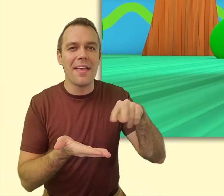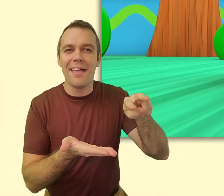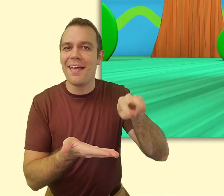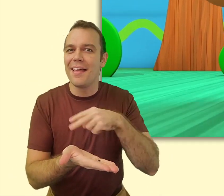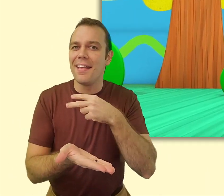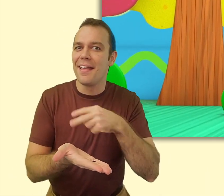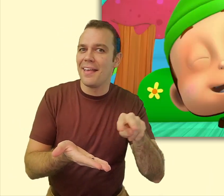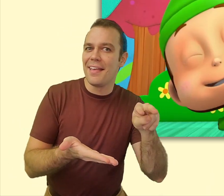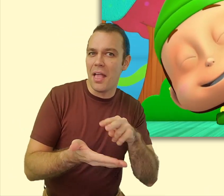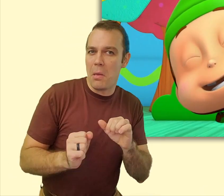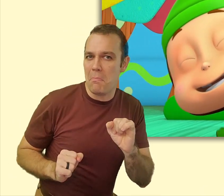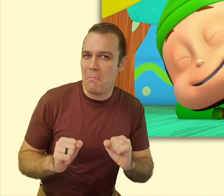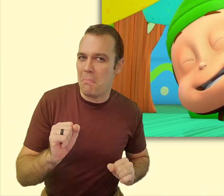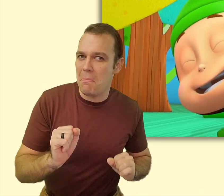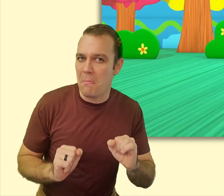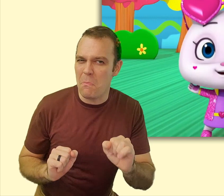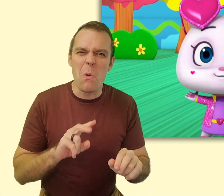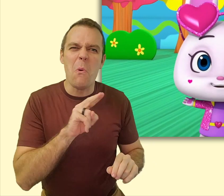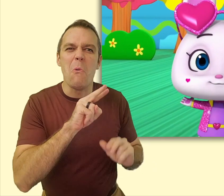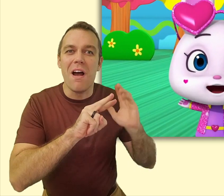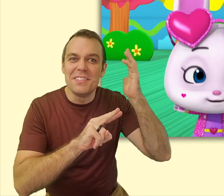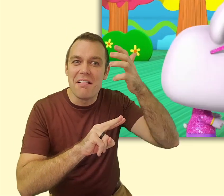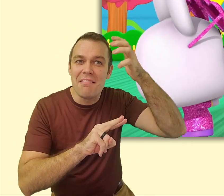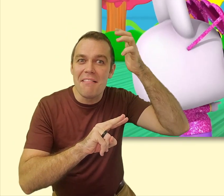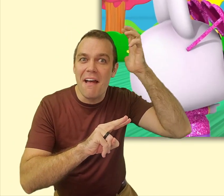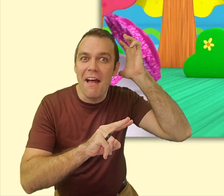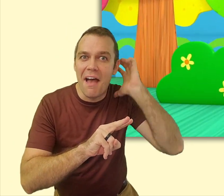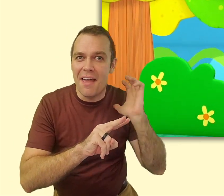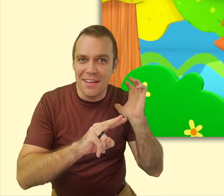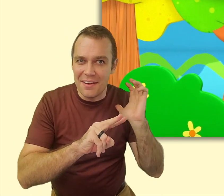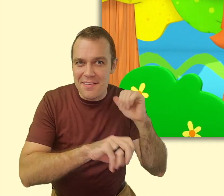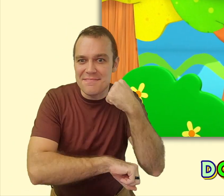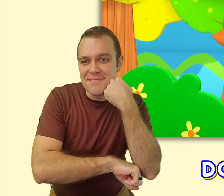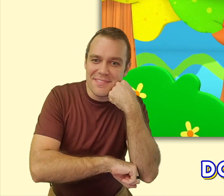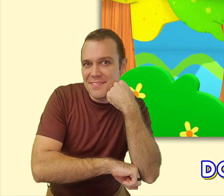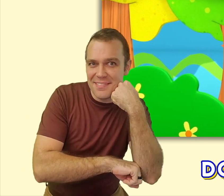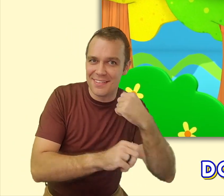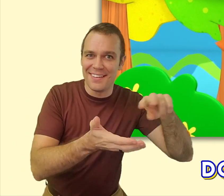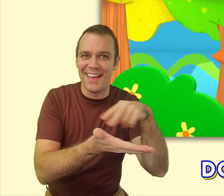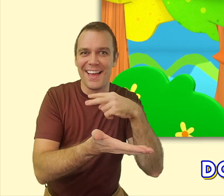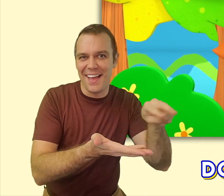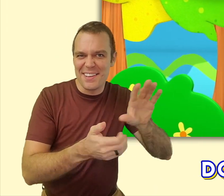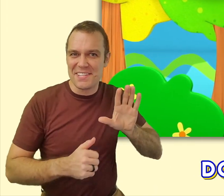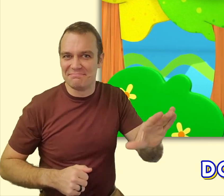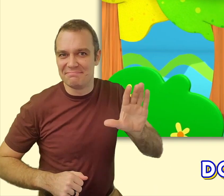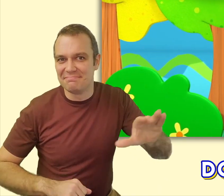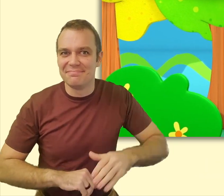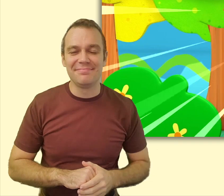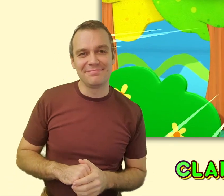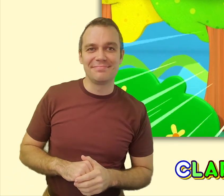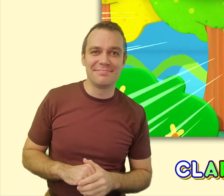little boogie, a little woogie. Watch Mr. Lion clap his hands, doing the animal